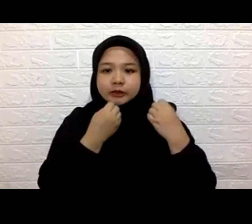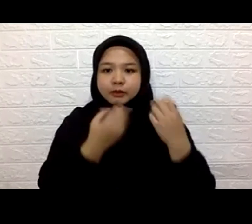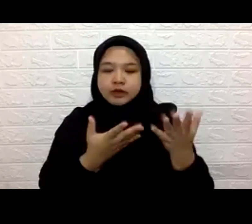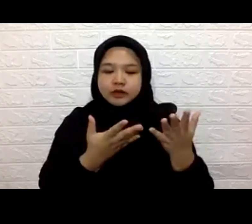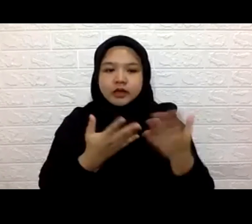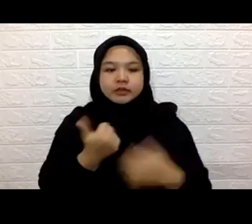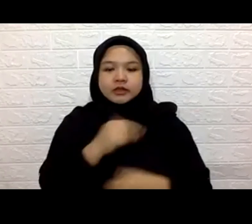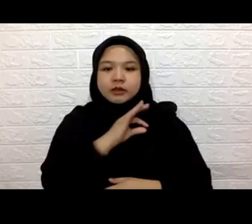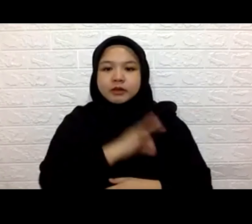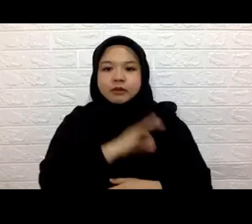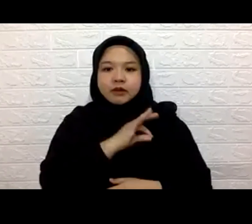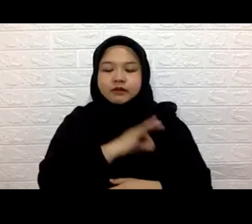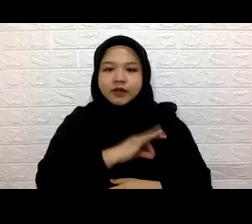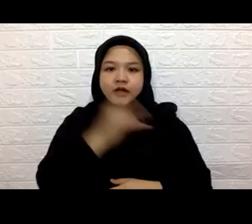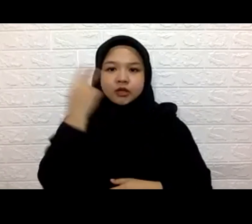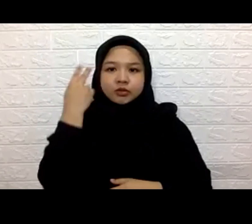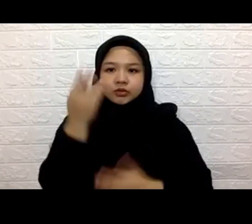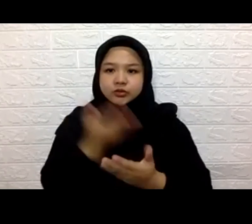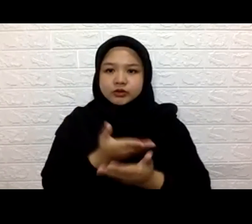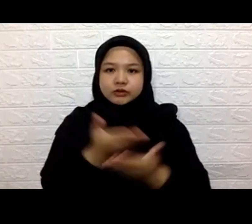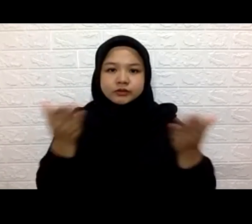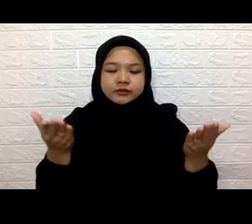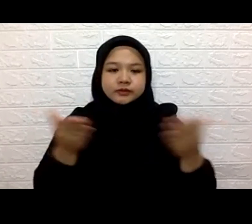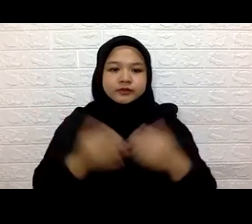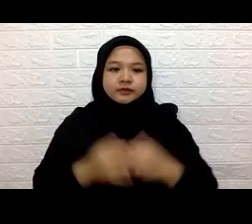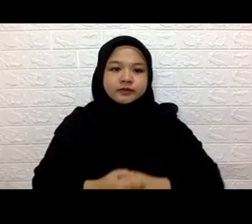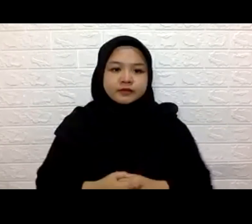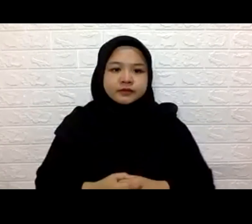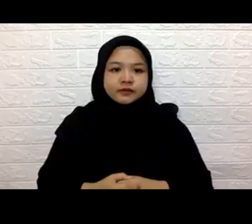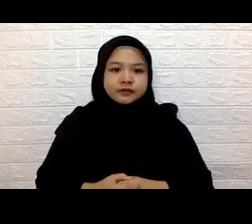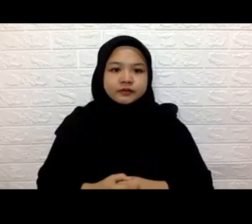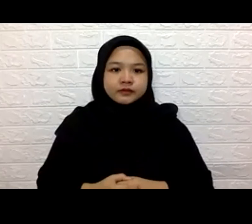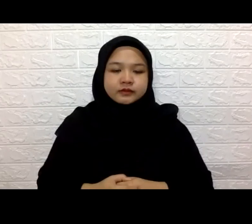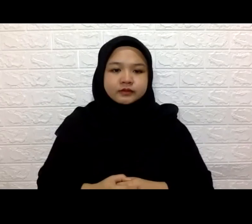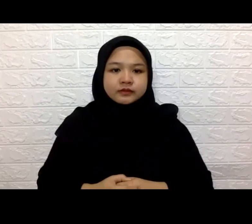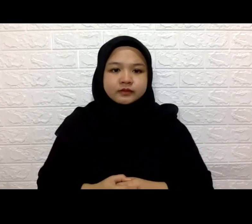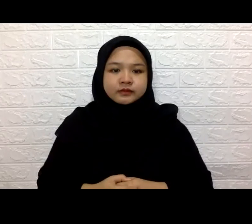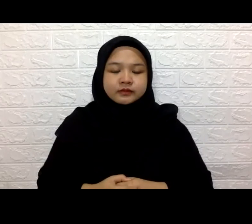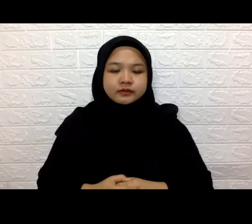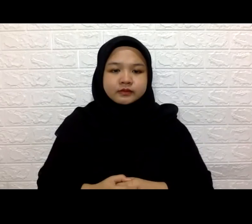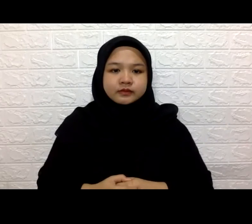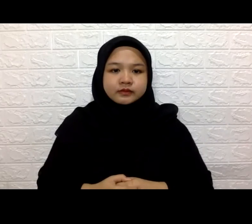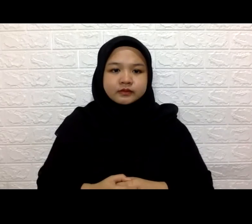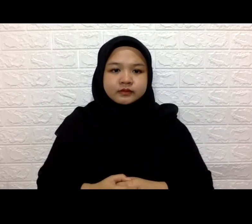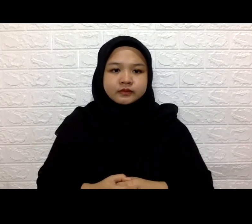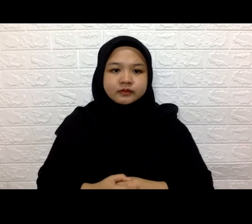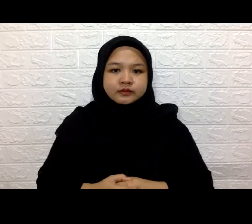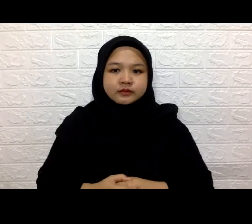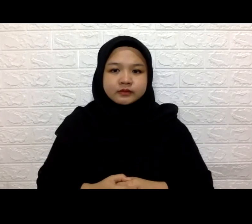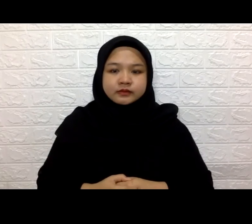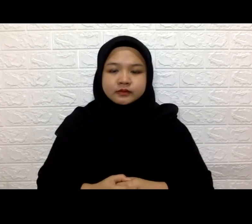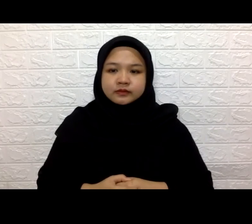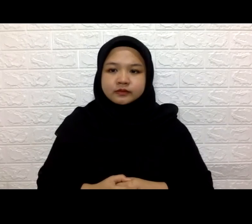Wah, terima kasih banyak Profesor Rimmer untuk paparannya yang sangat lengkap, sangat komprehensif.